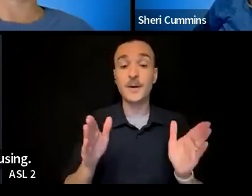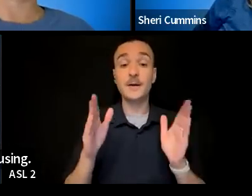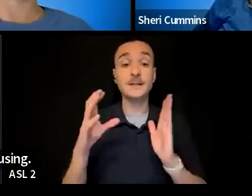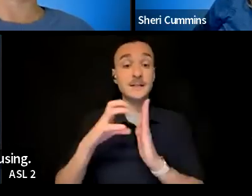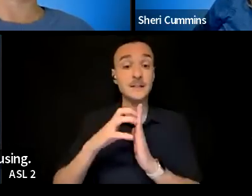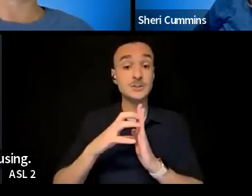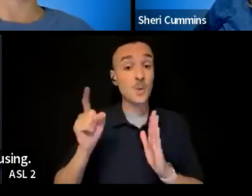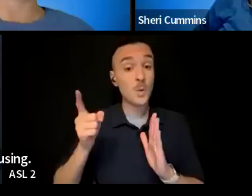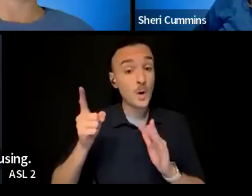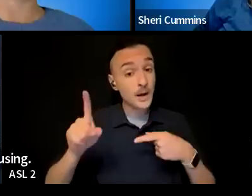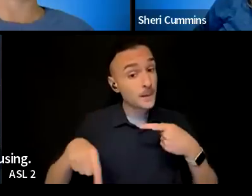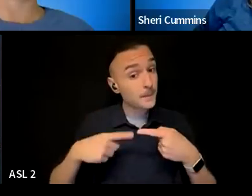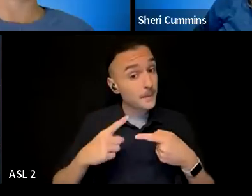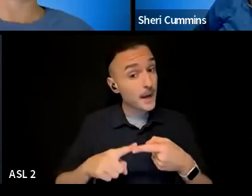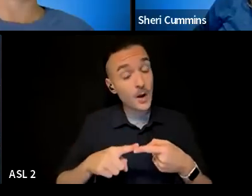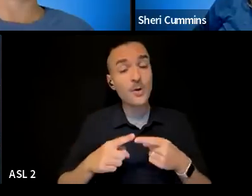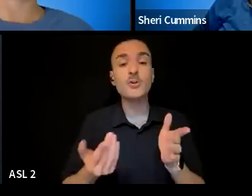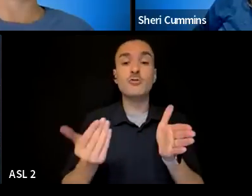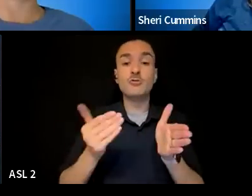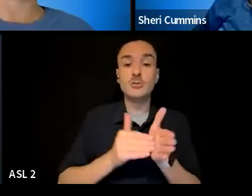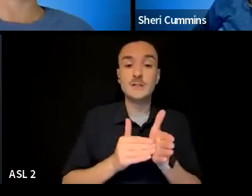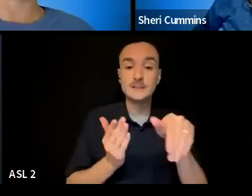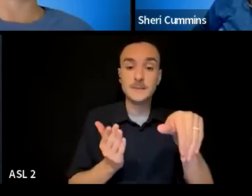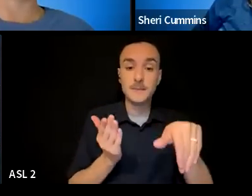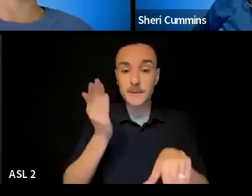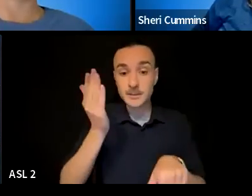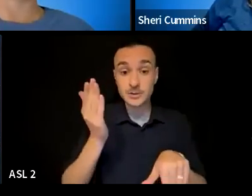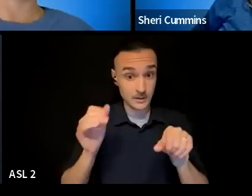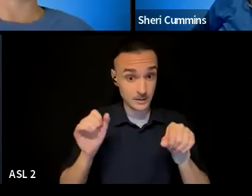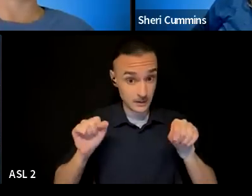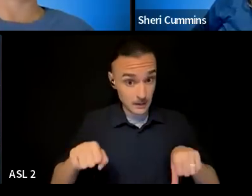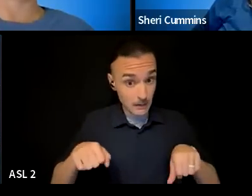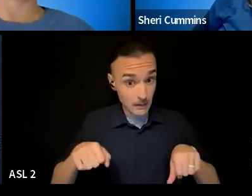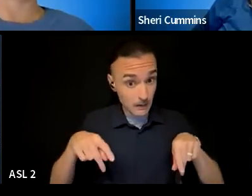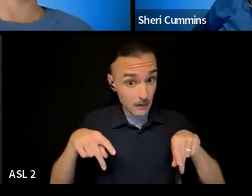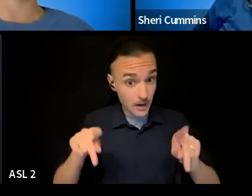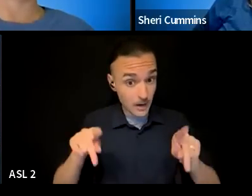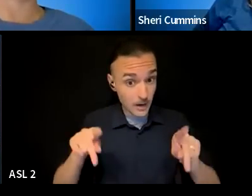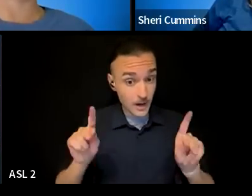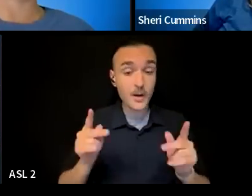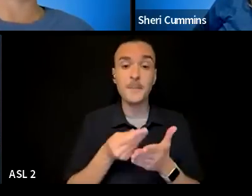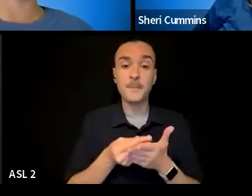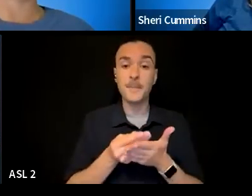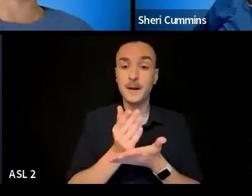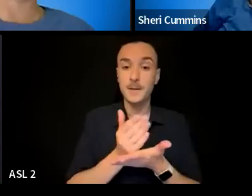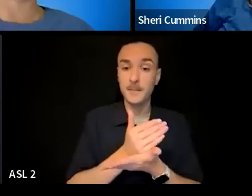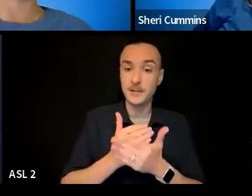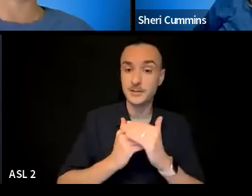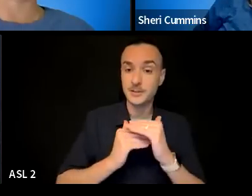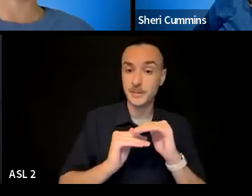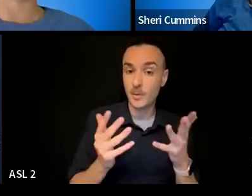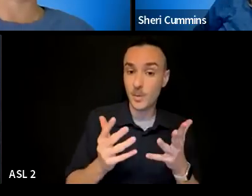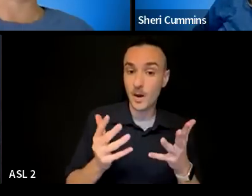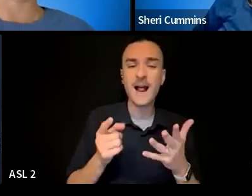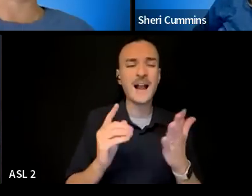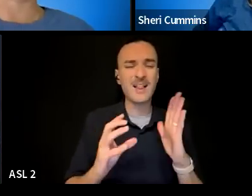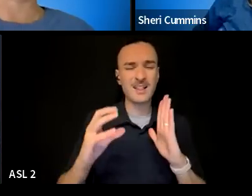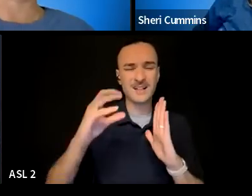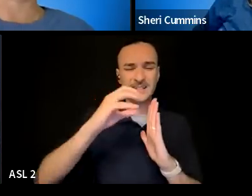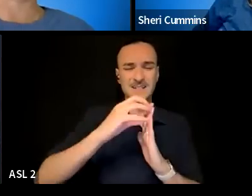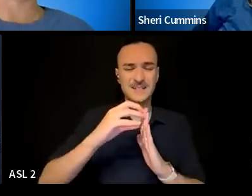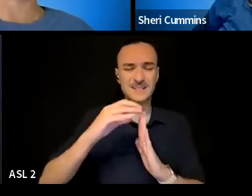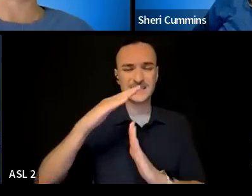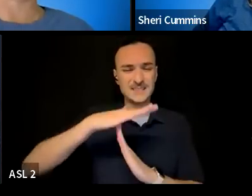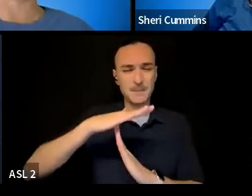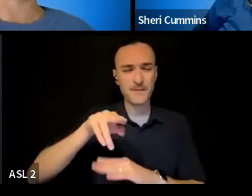is allowed or budget limits. And right at the top of the NOFO in that first screen, you